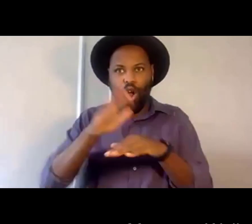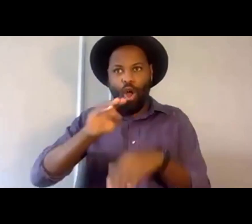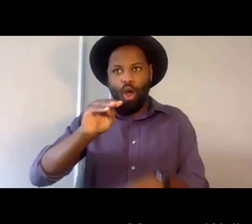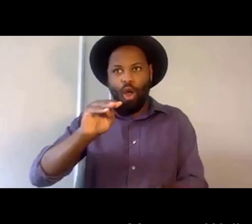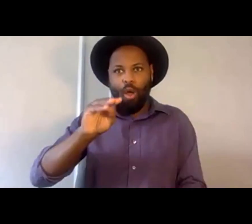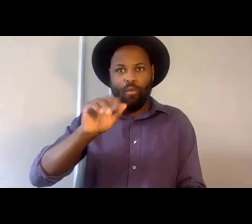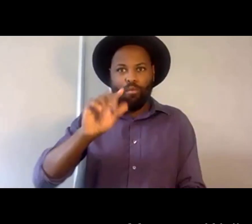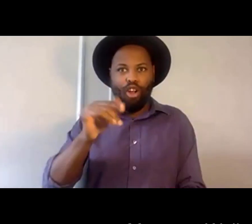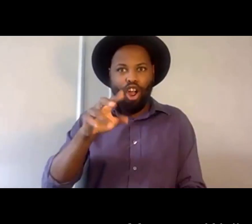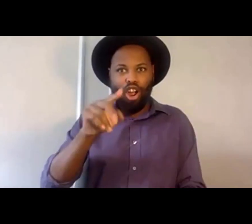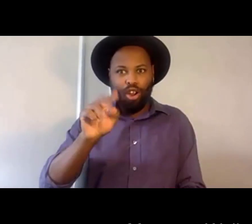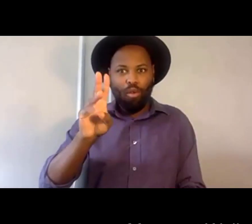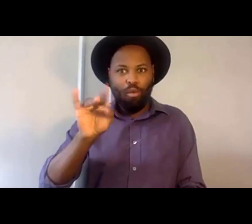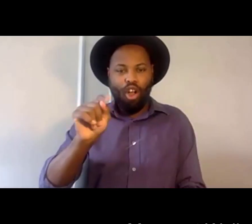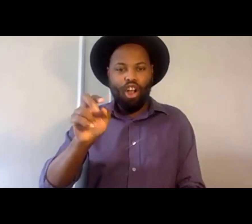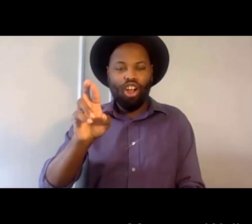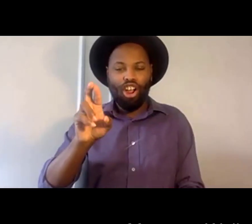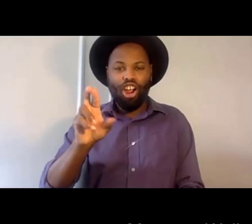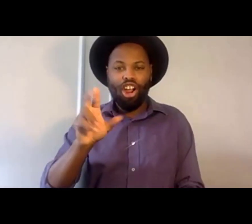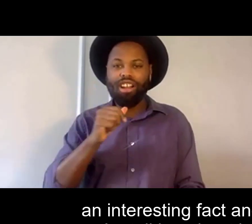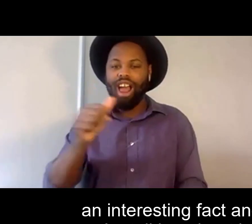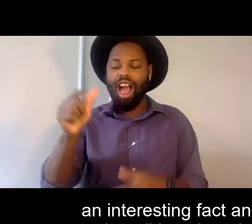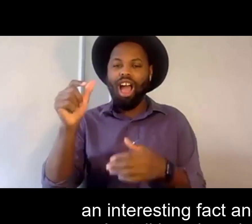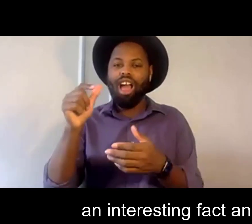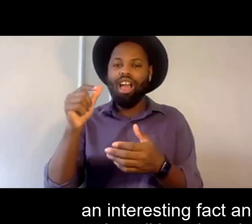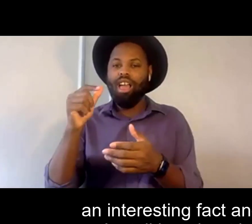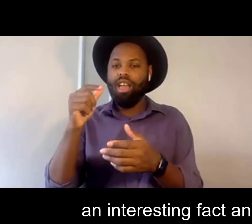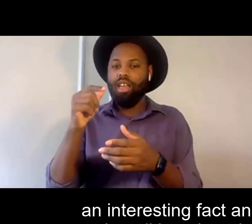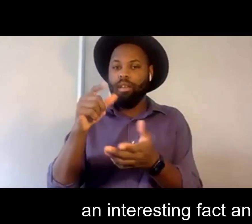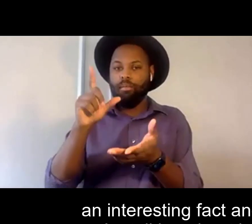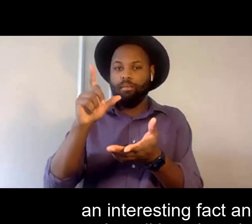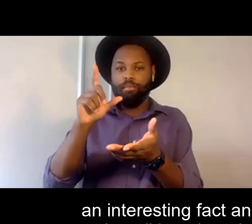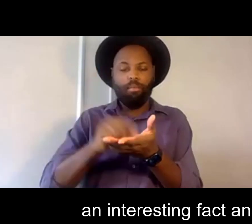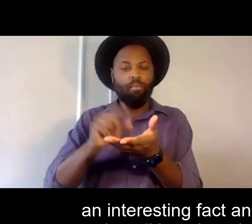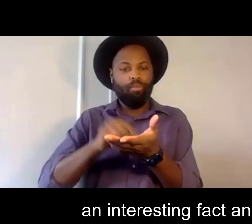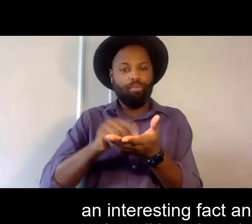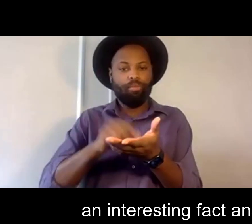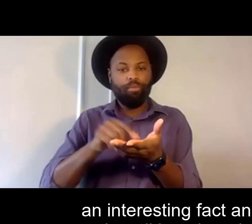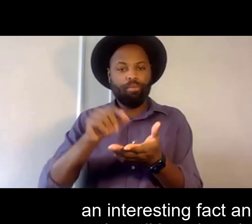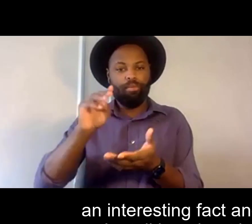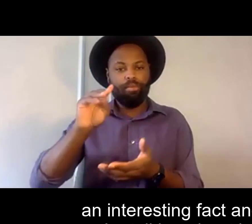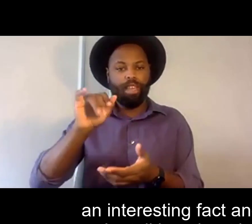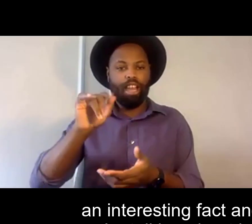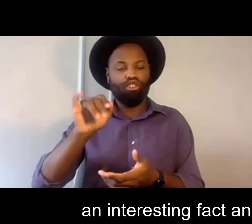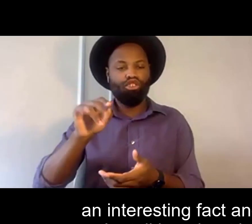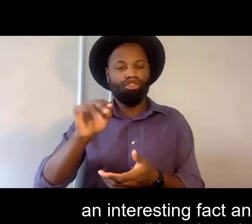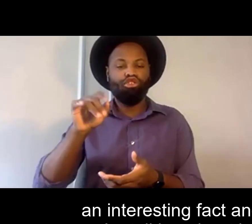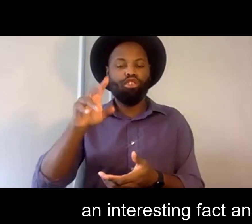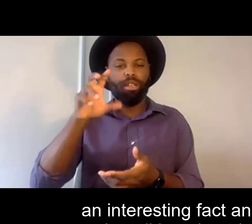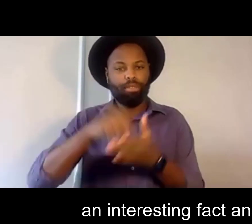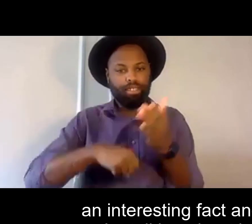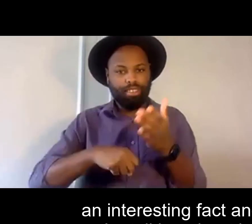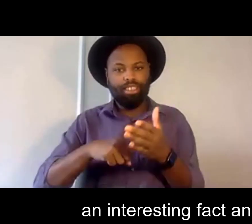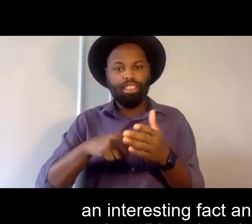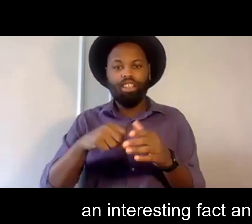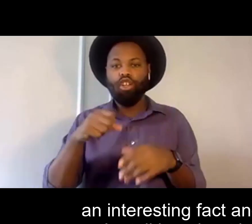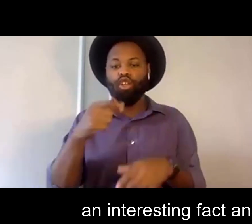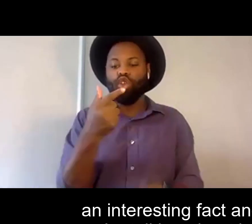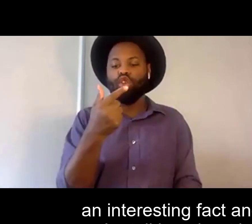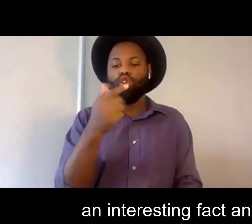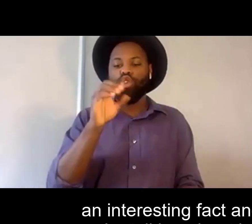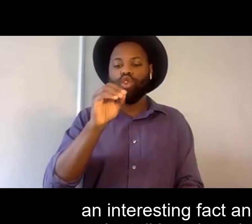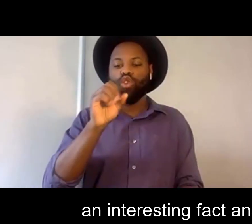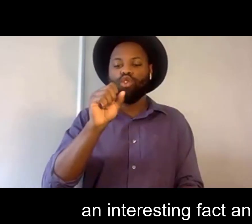unpublished manuscript is Goose Island. And this is an interesting fact and kind of relevant to what we're talking about here today.